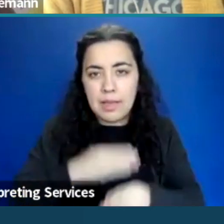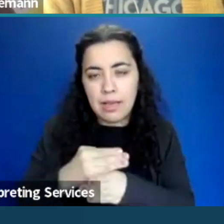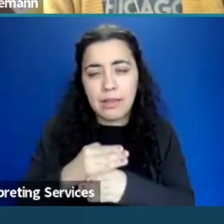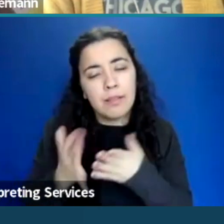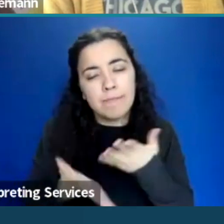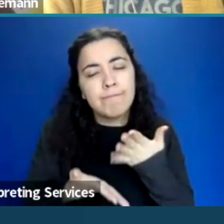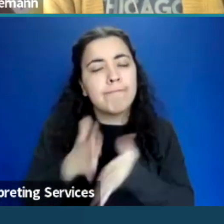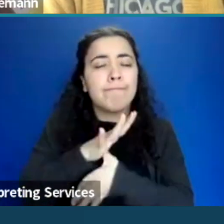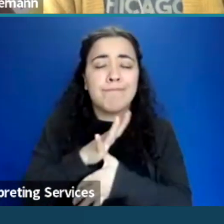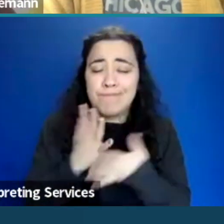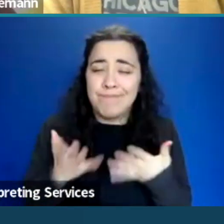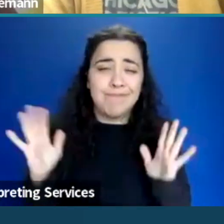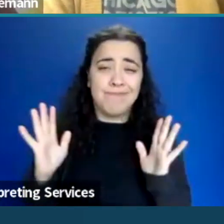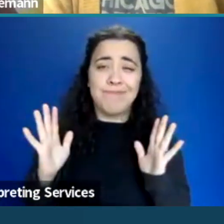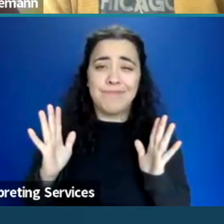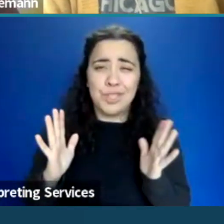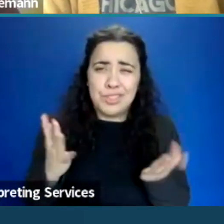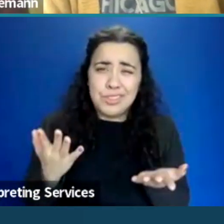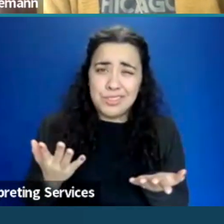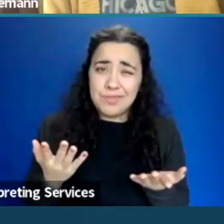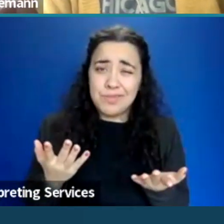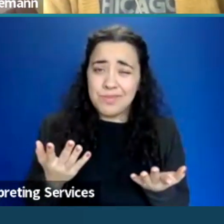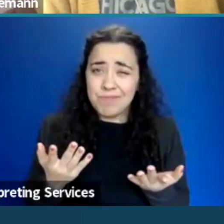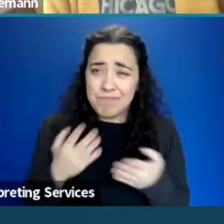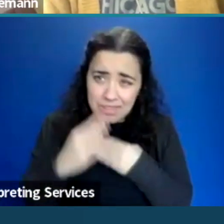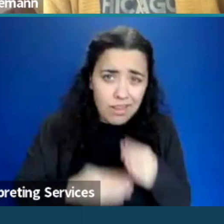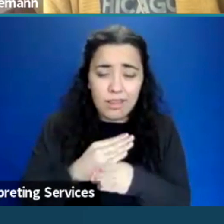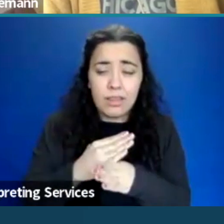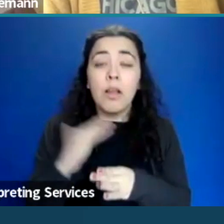that's all I got for you, is just